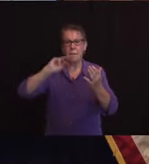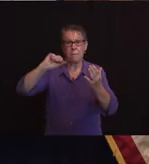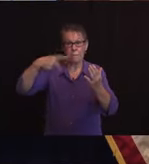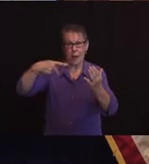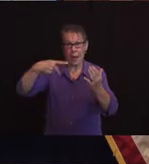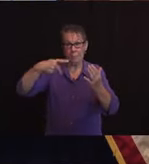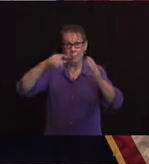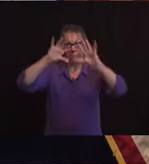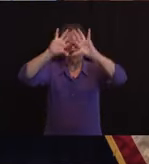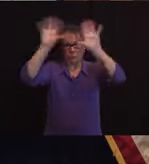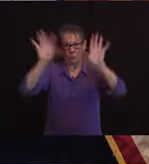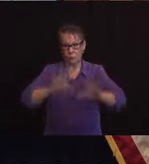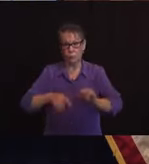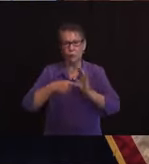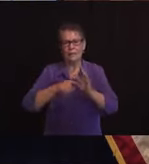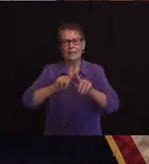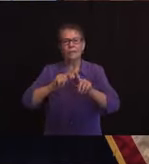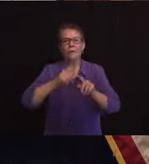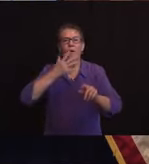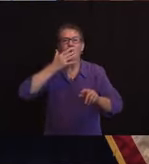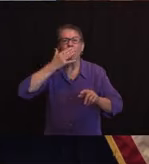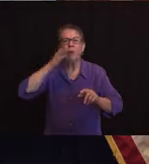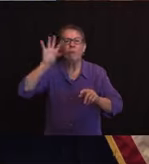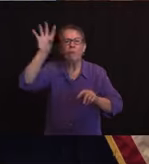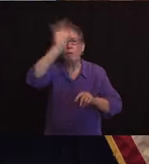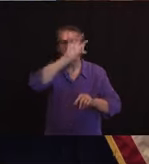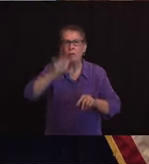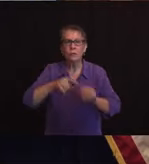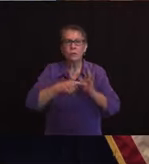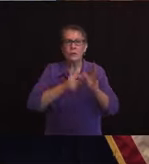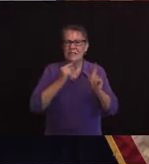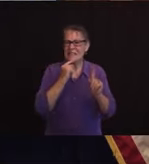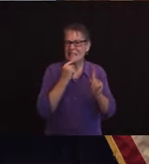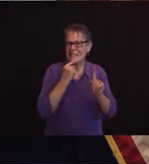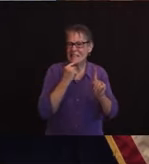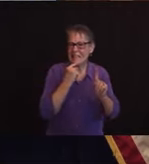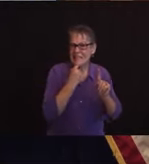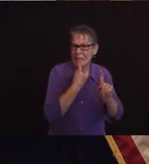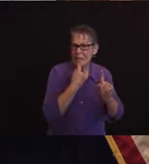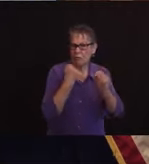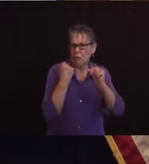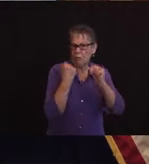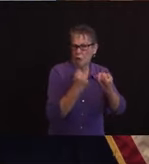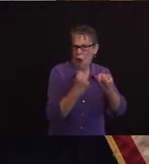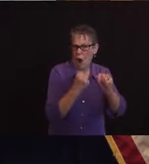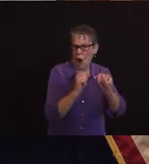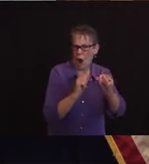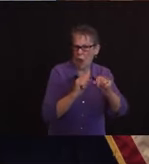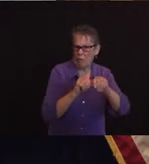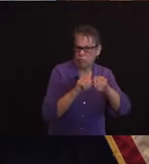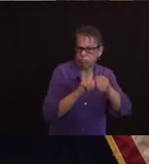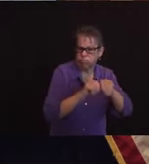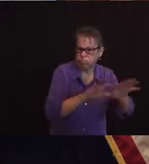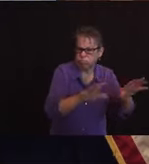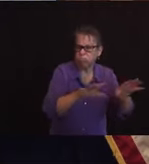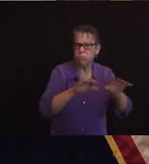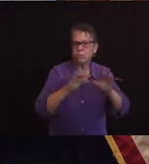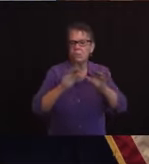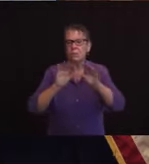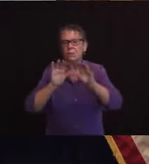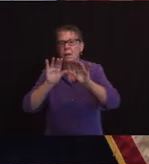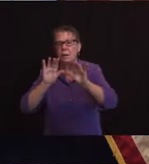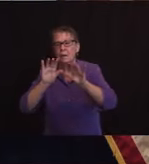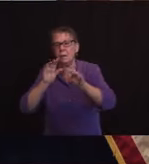month ago, we were increasing the yellow. Things were looking pretty positive. If you look now, you will see that